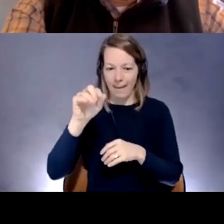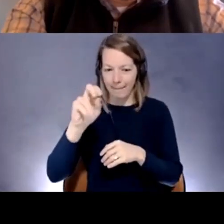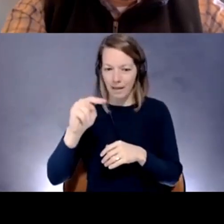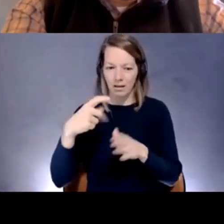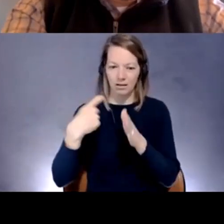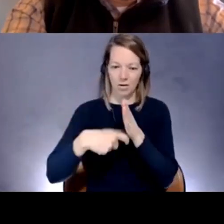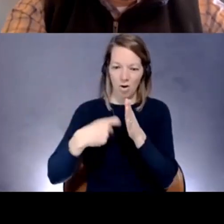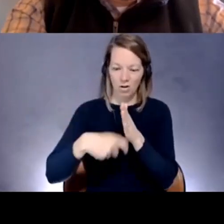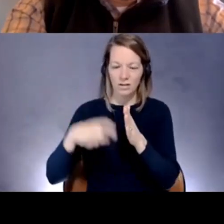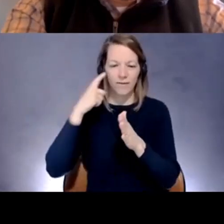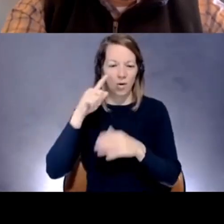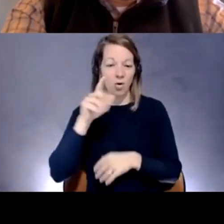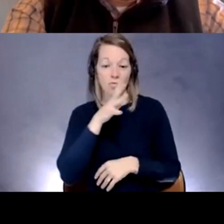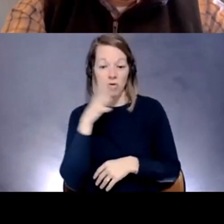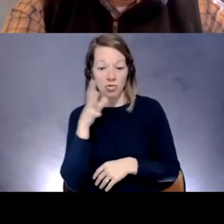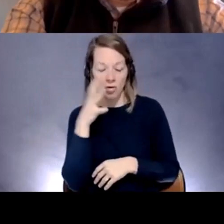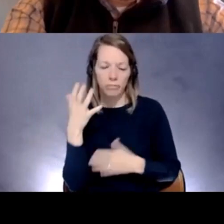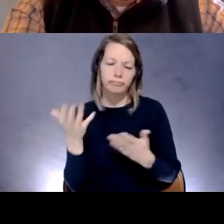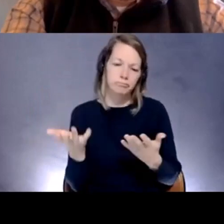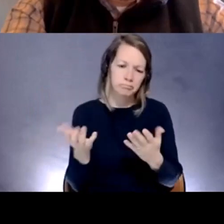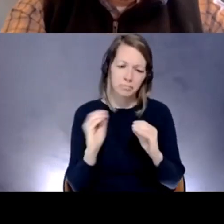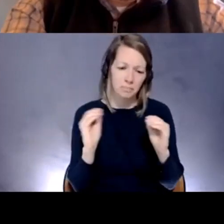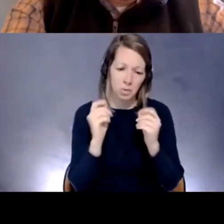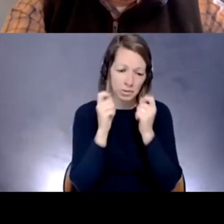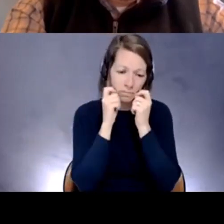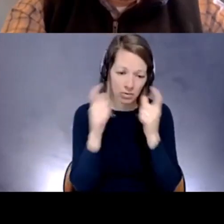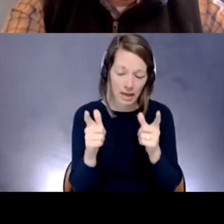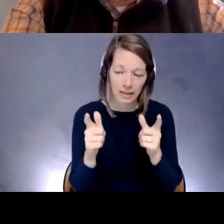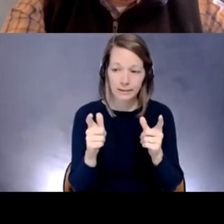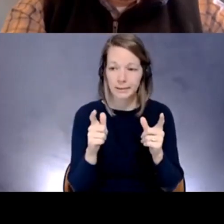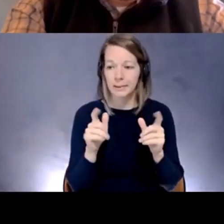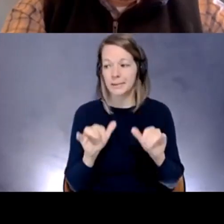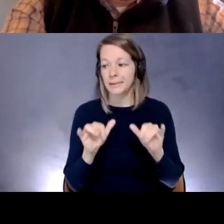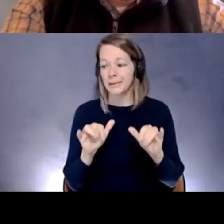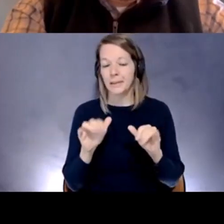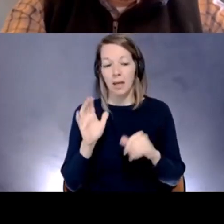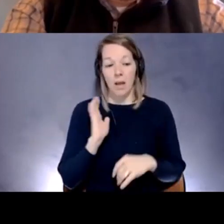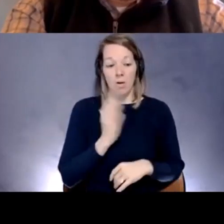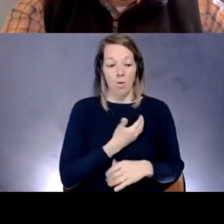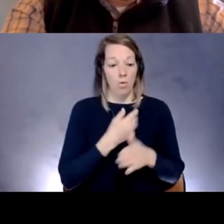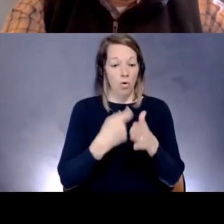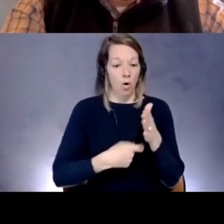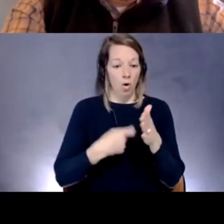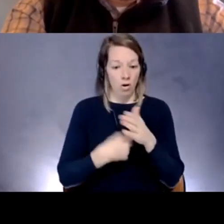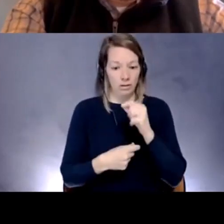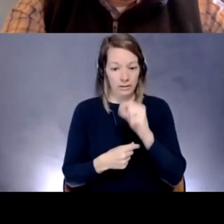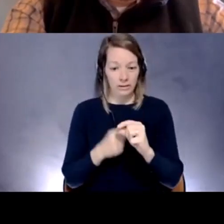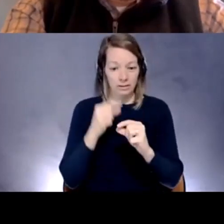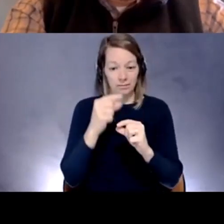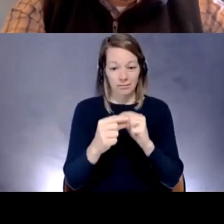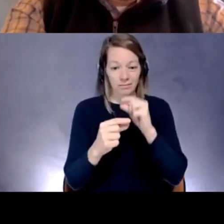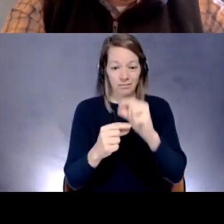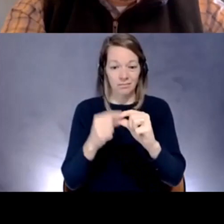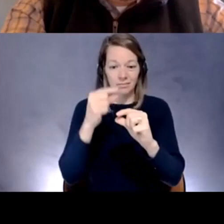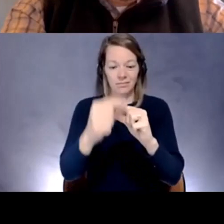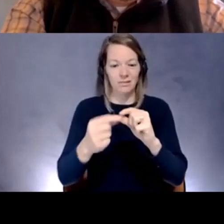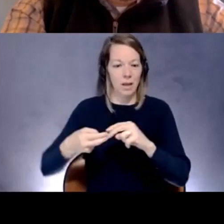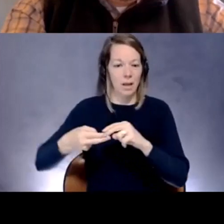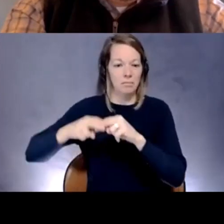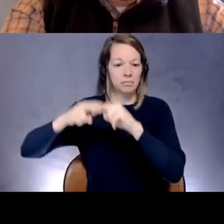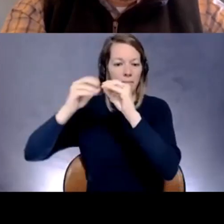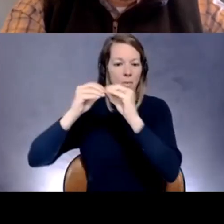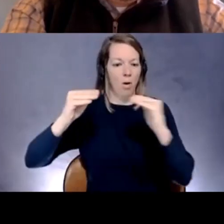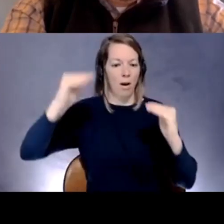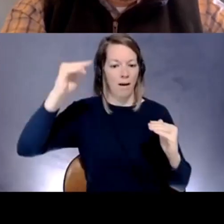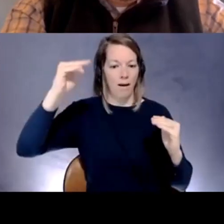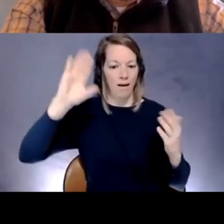in rural. It shouldn't be a surprise to anybody that our costs incrementally tend to be higher than